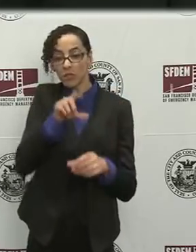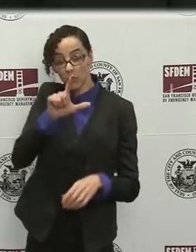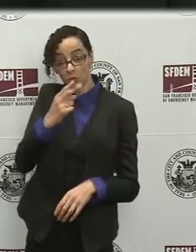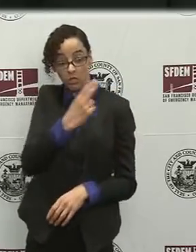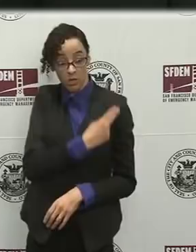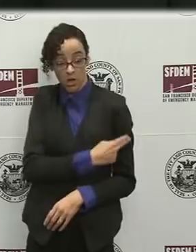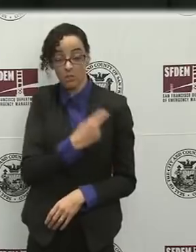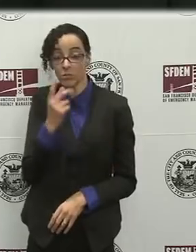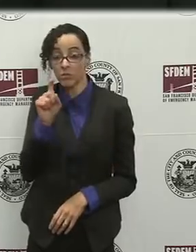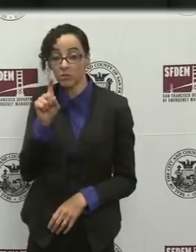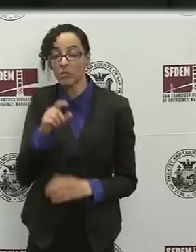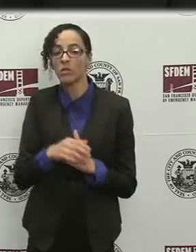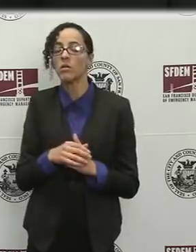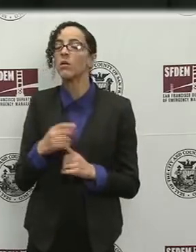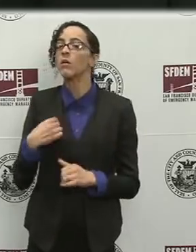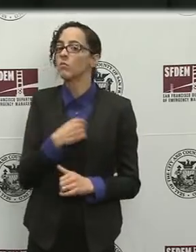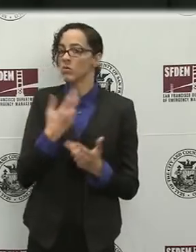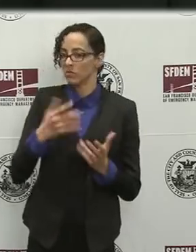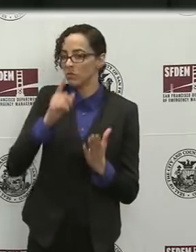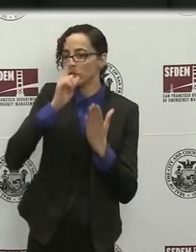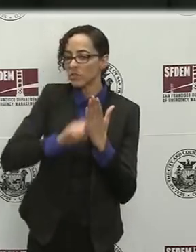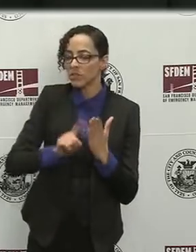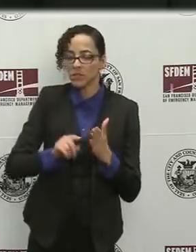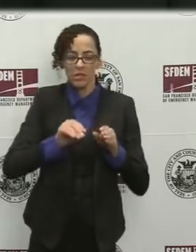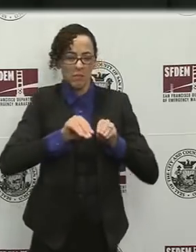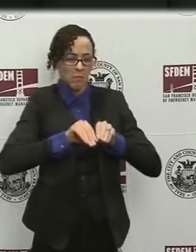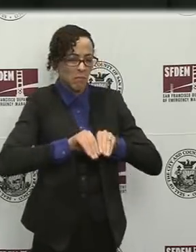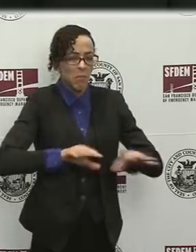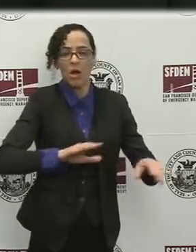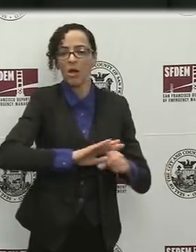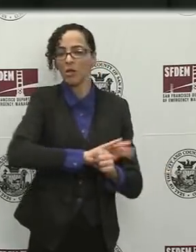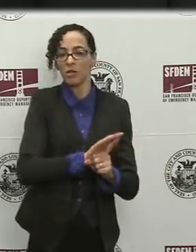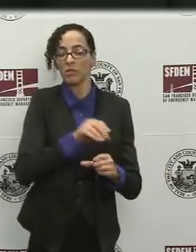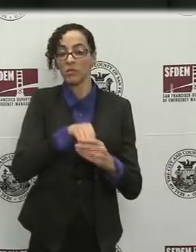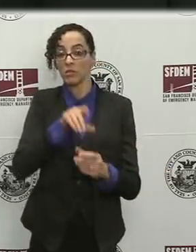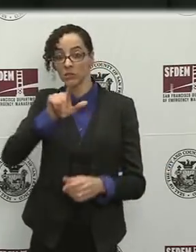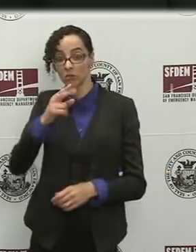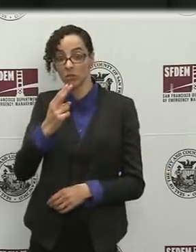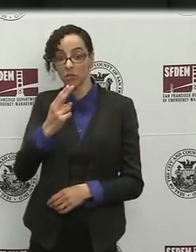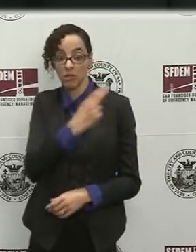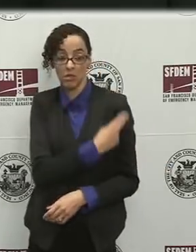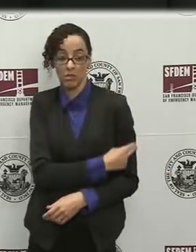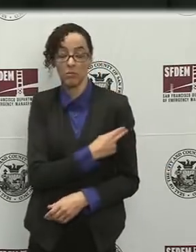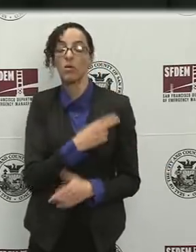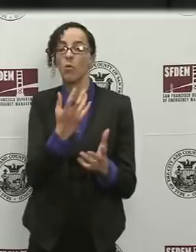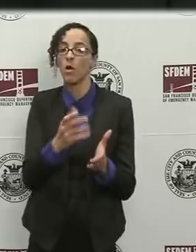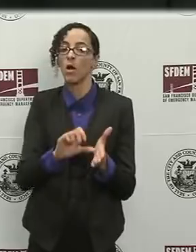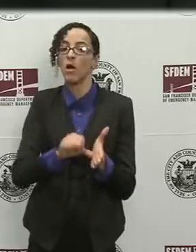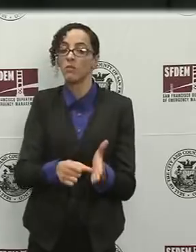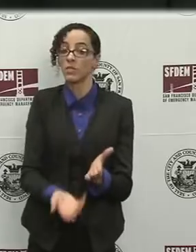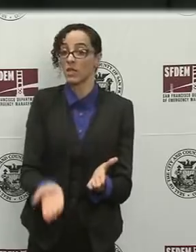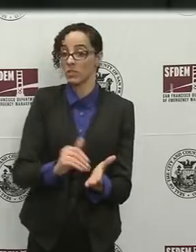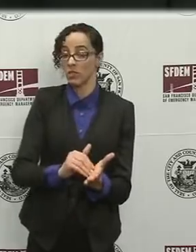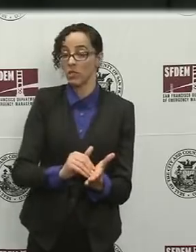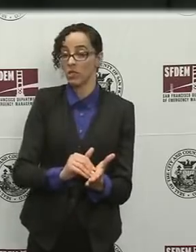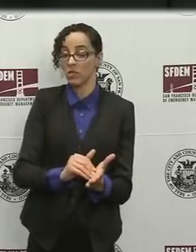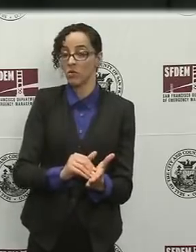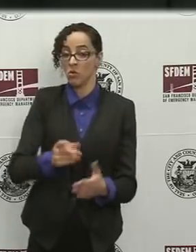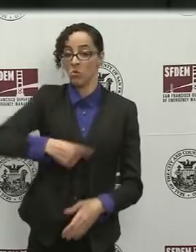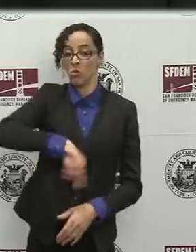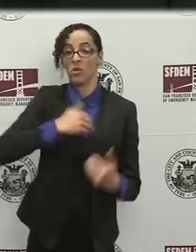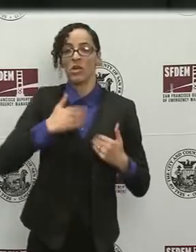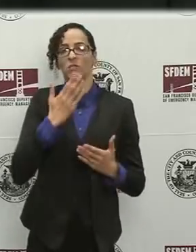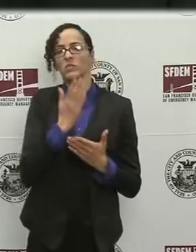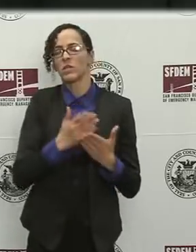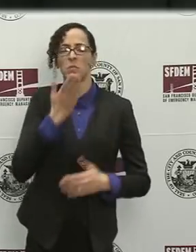as we have investigated the outbreak at Laguna Honda Hospital, Let me emphasize again that we have some of the very best